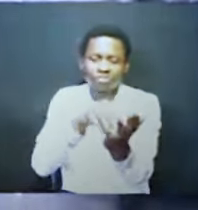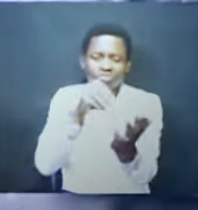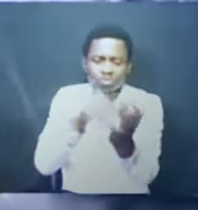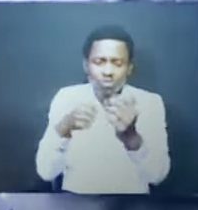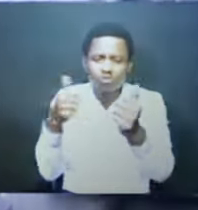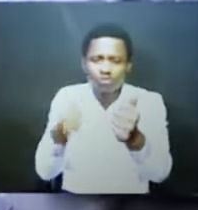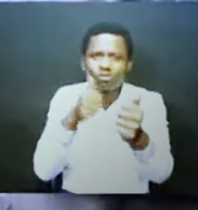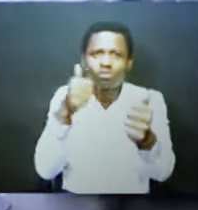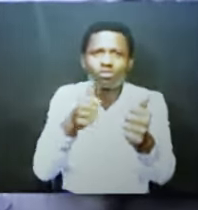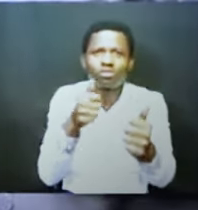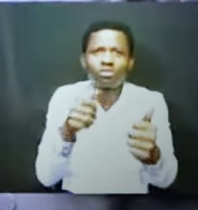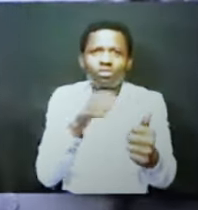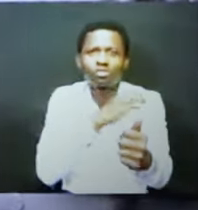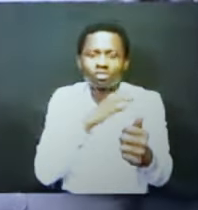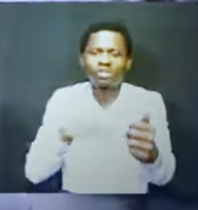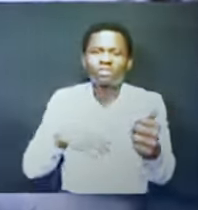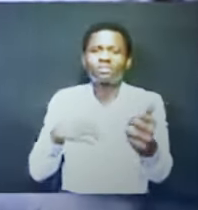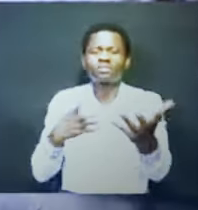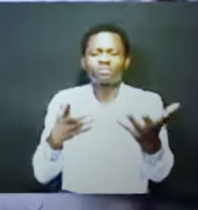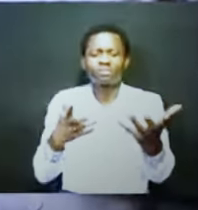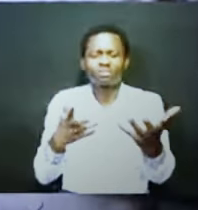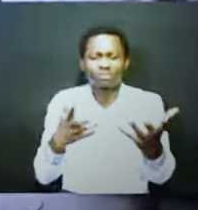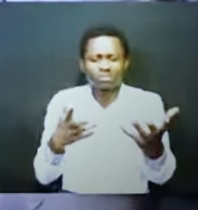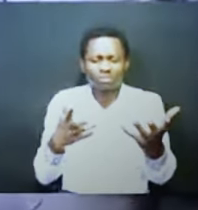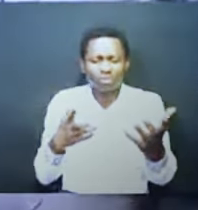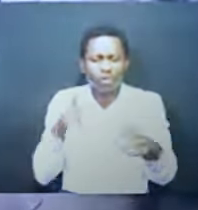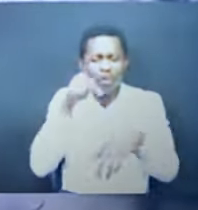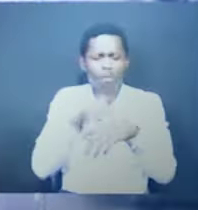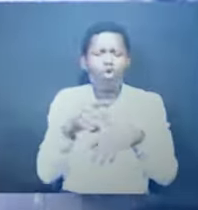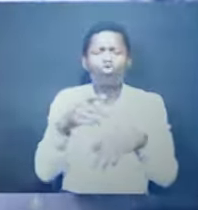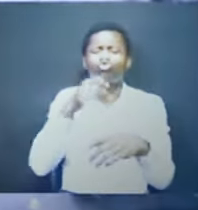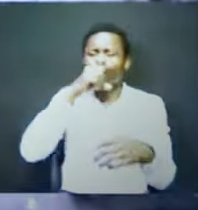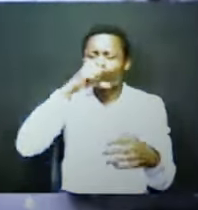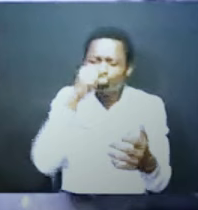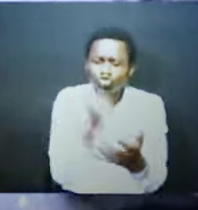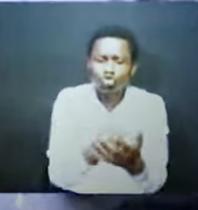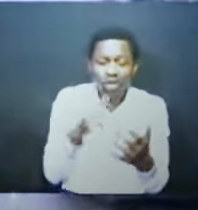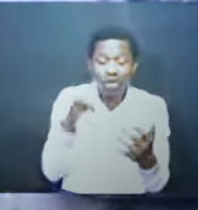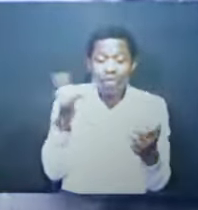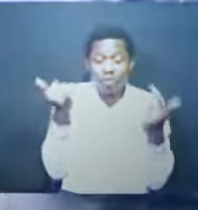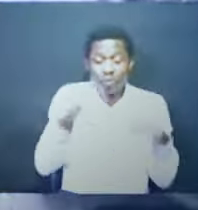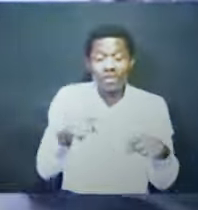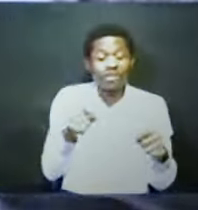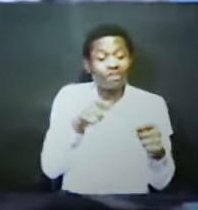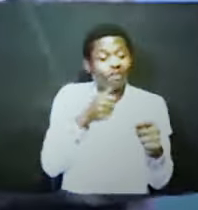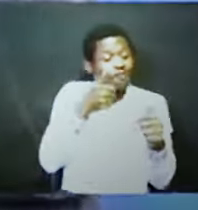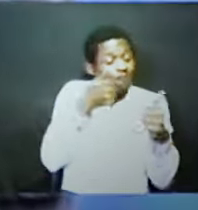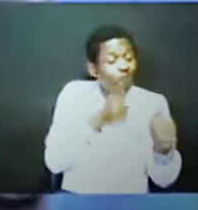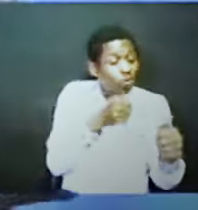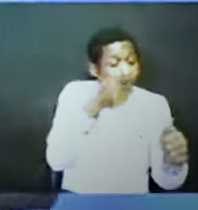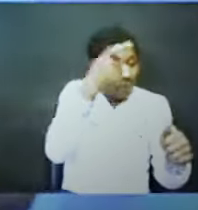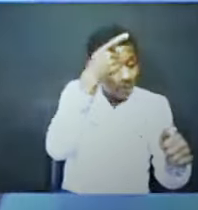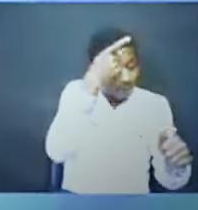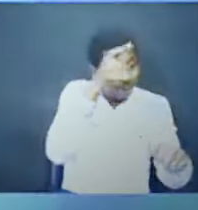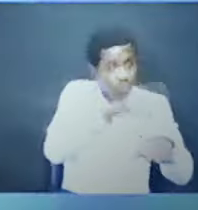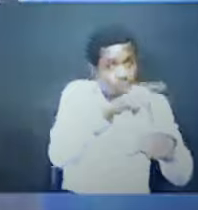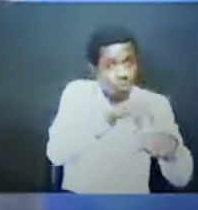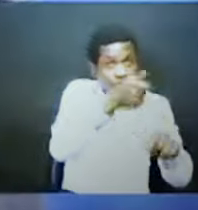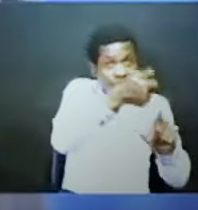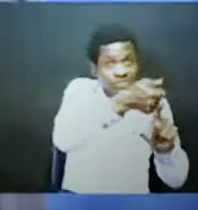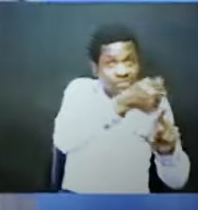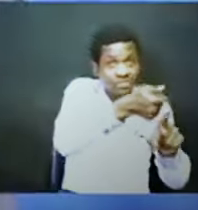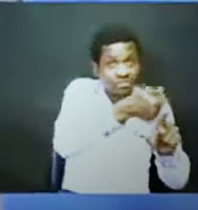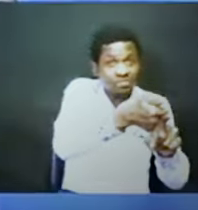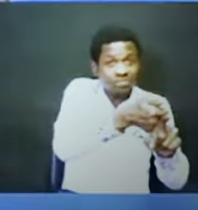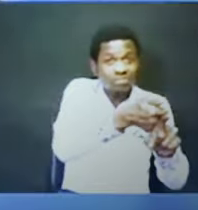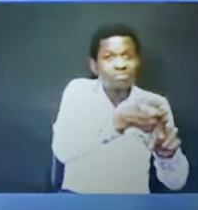so confident that they will not miss their providential way and that they are doing the right thing because he is pacing after Christ, so they